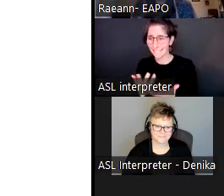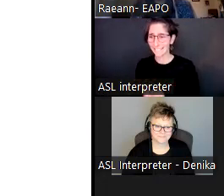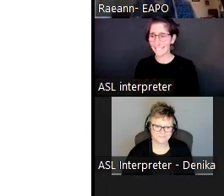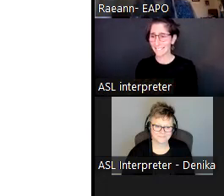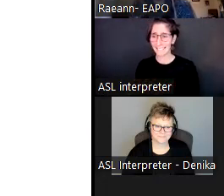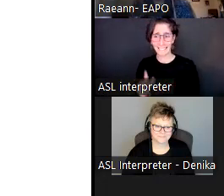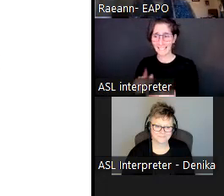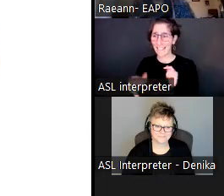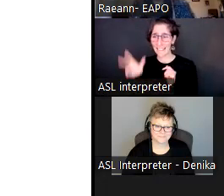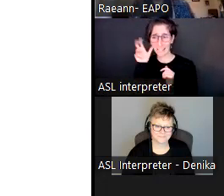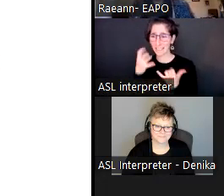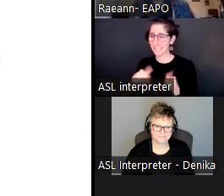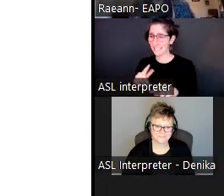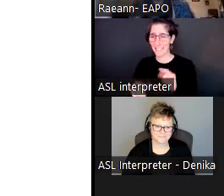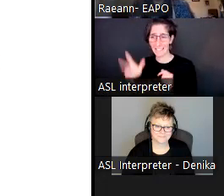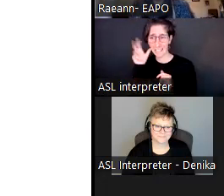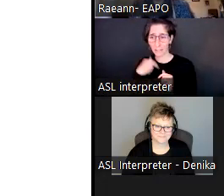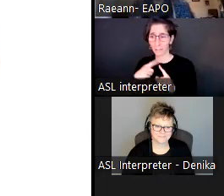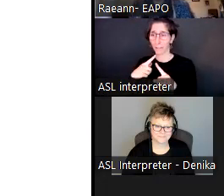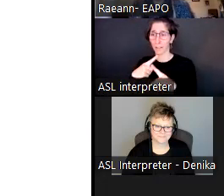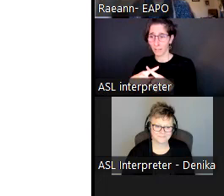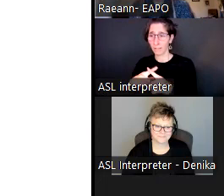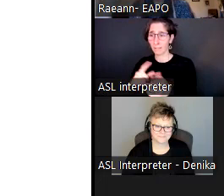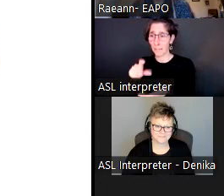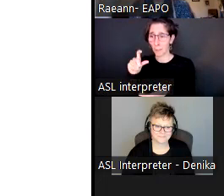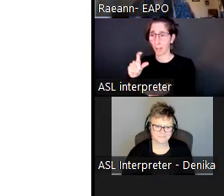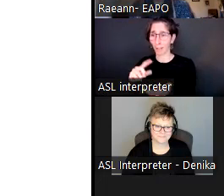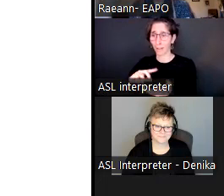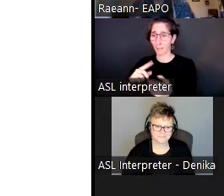you have to unmute again. You clicked it and then unclicked it again.